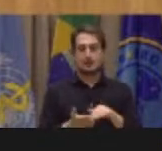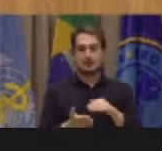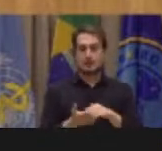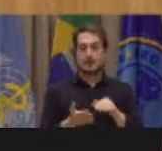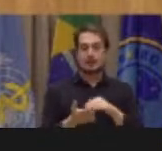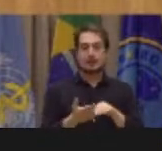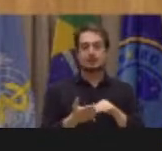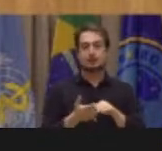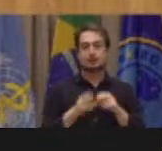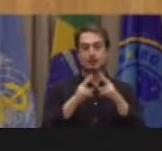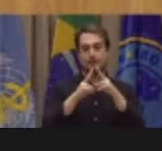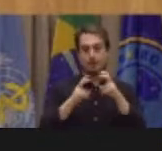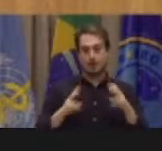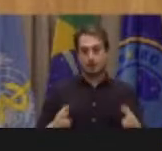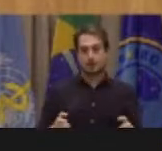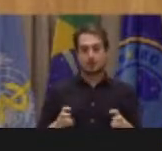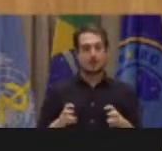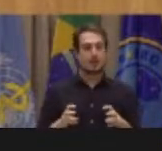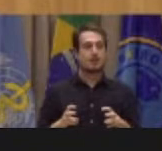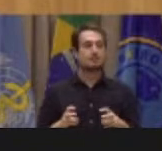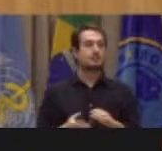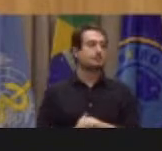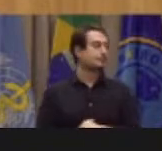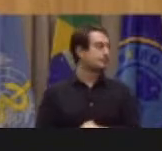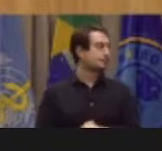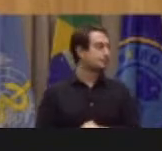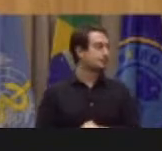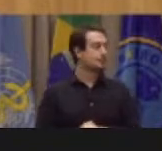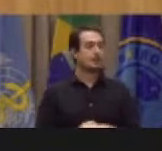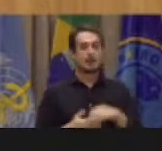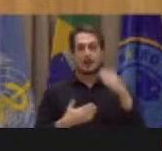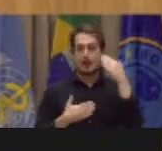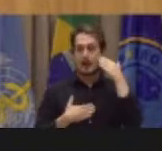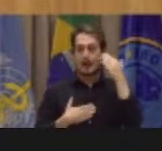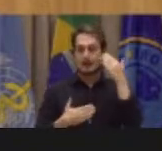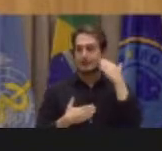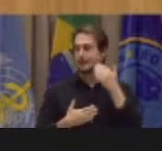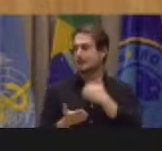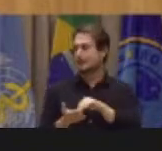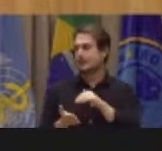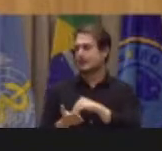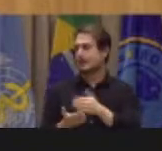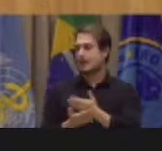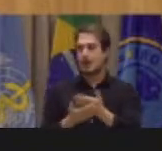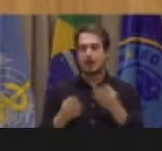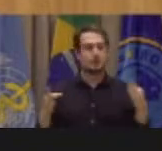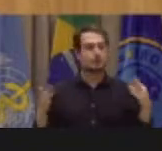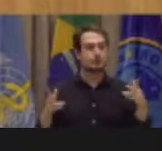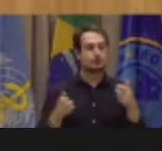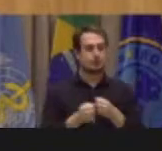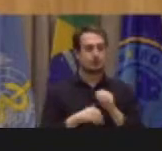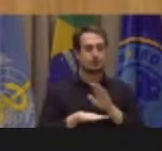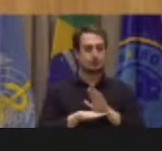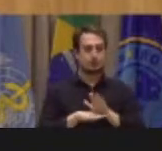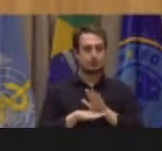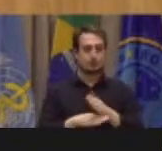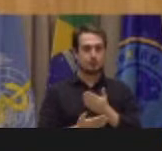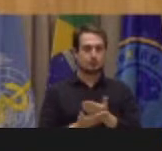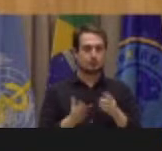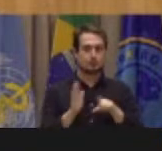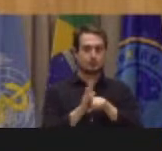Municipal Secretary of Florianópolis, Ana, had to travel, but I would like to thank the Secretary and